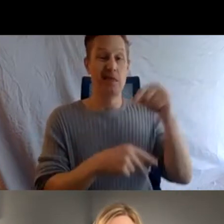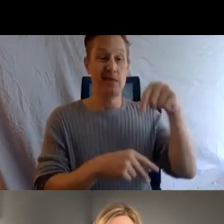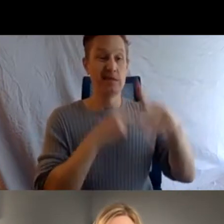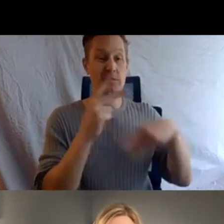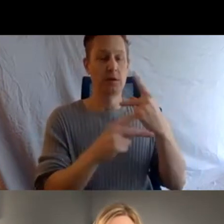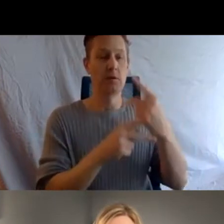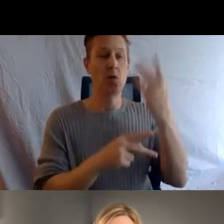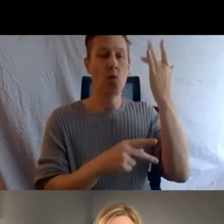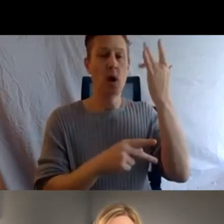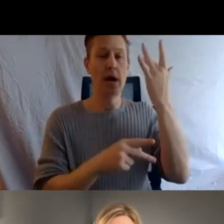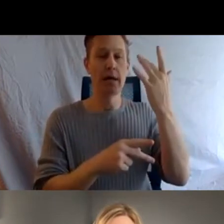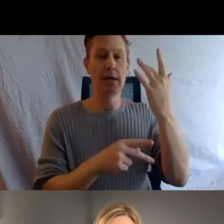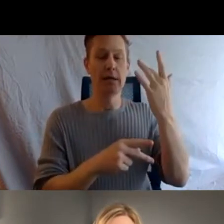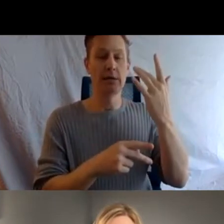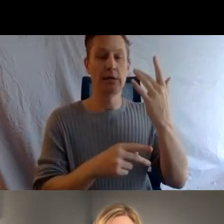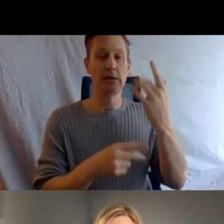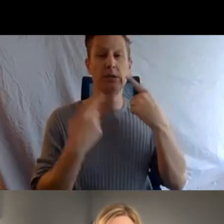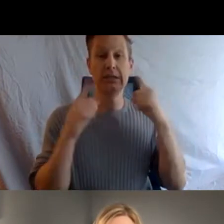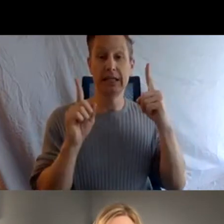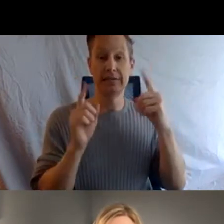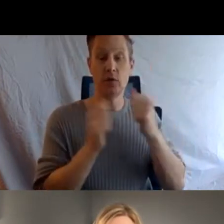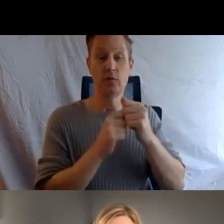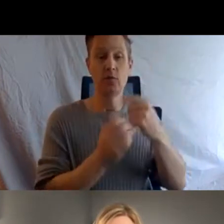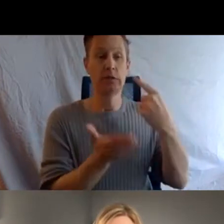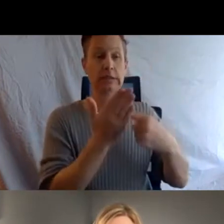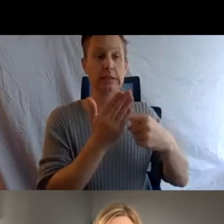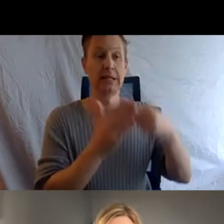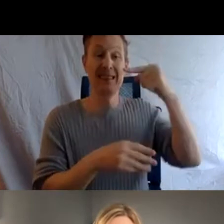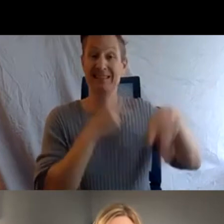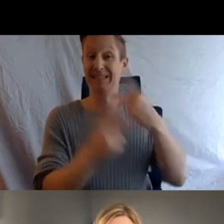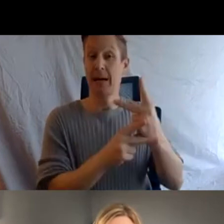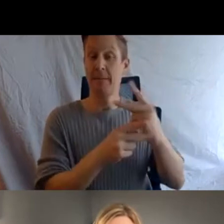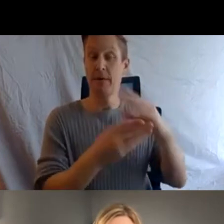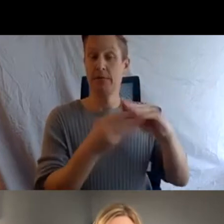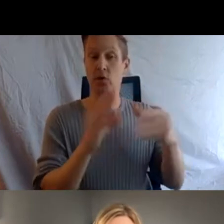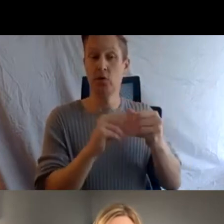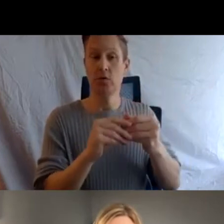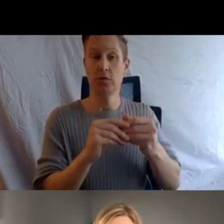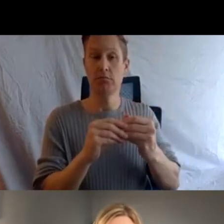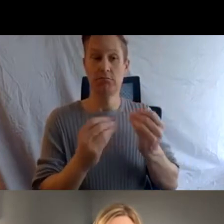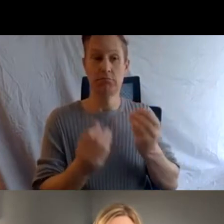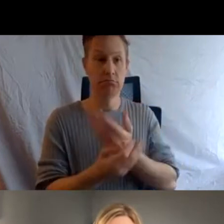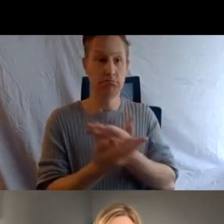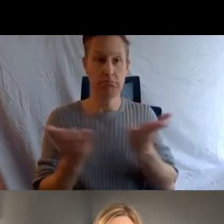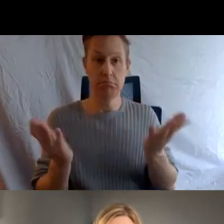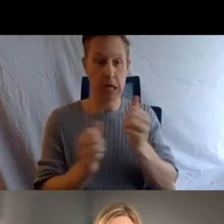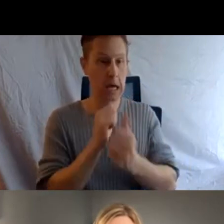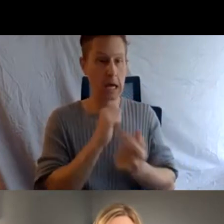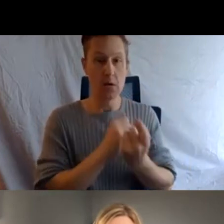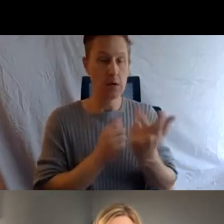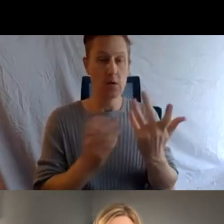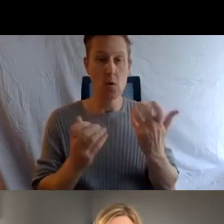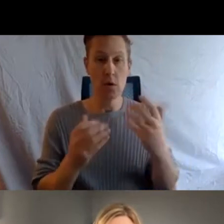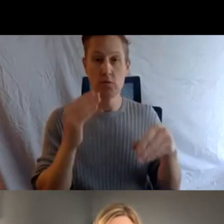stories? And I would love to hear this from all of you. Any insight or thoughts you all would have.